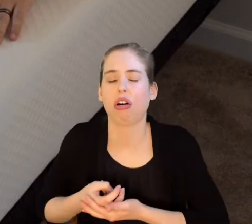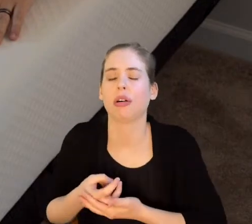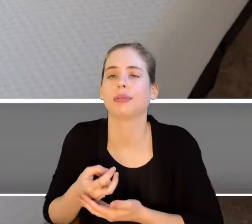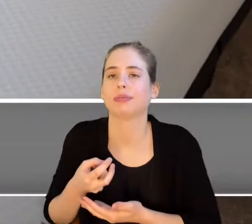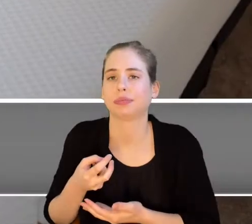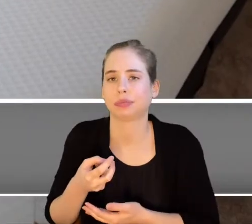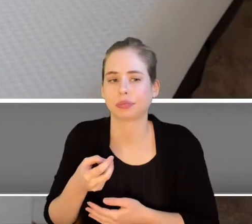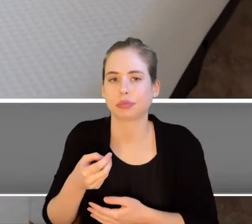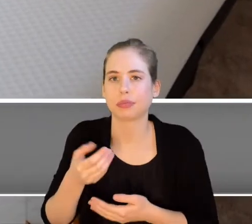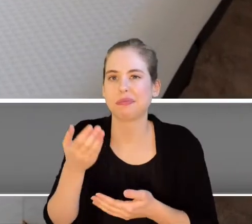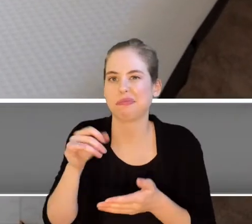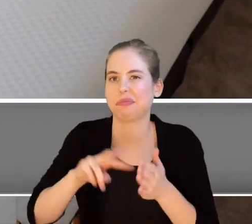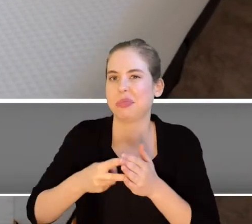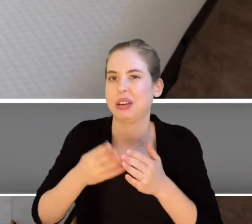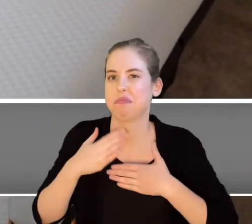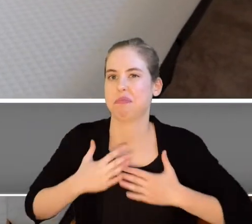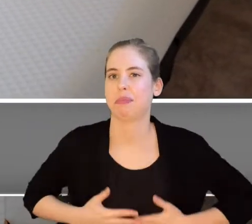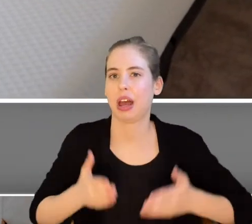shoulders.